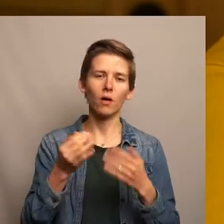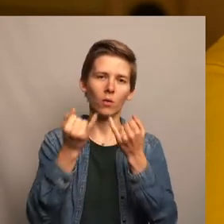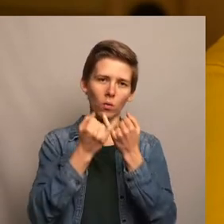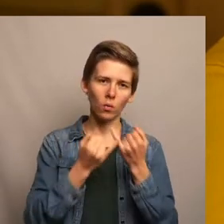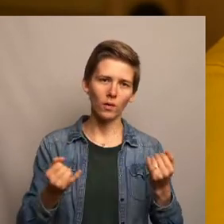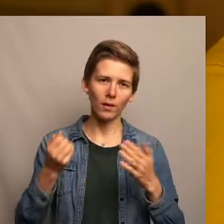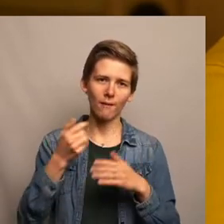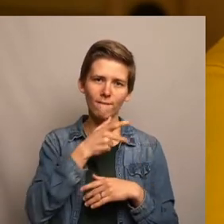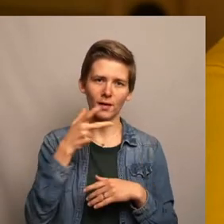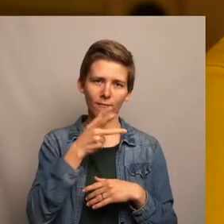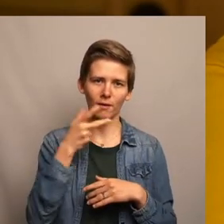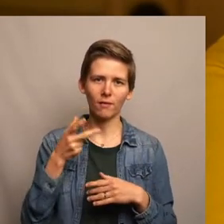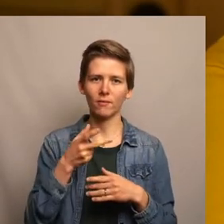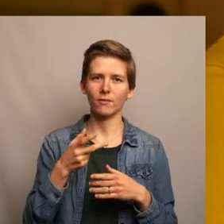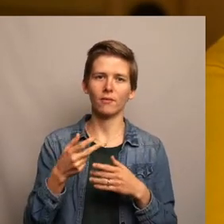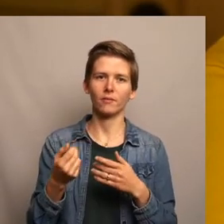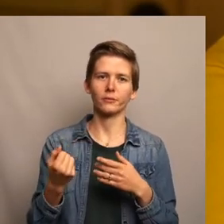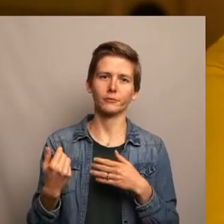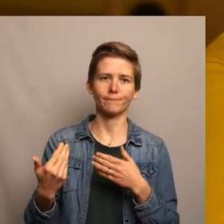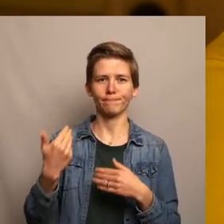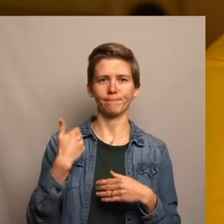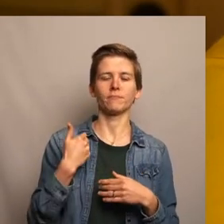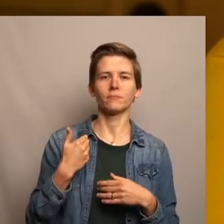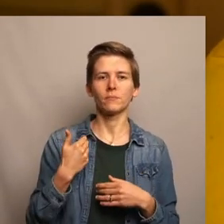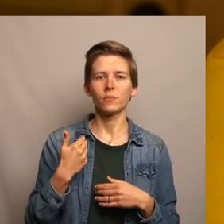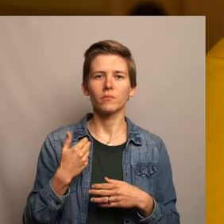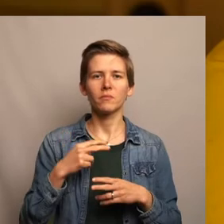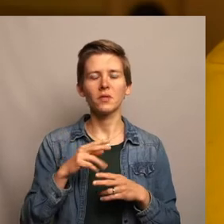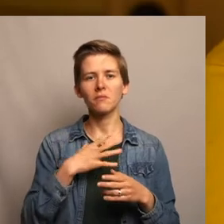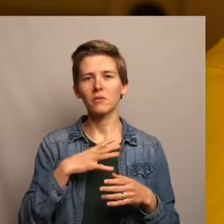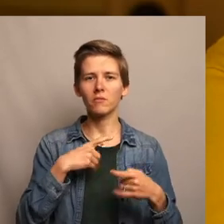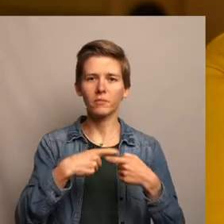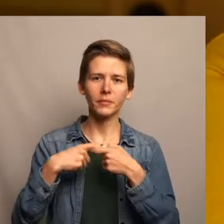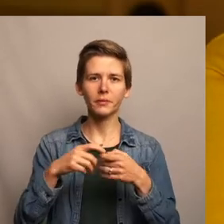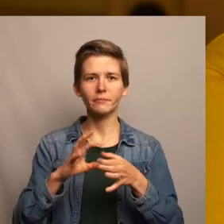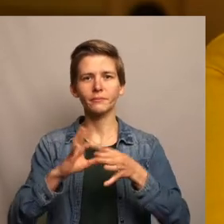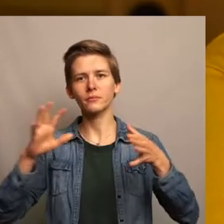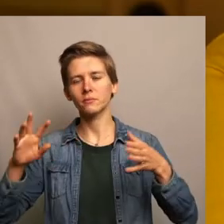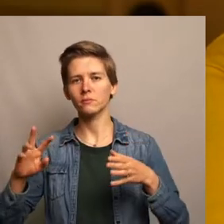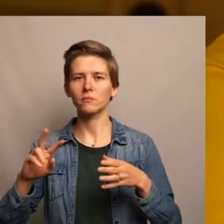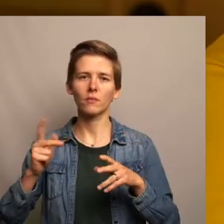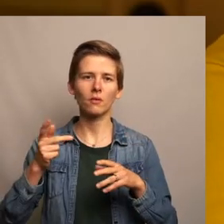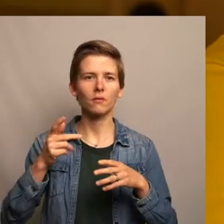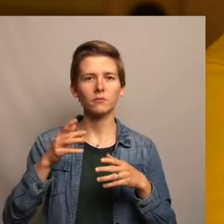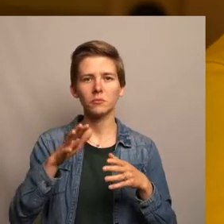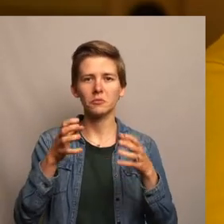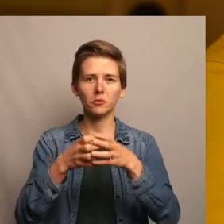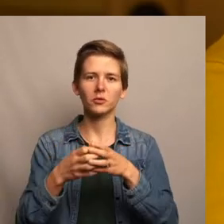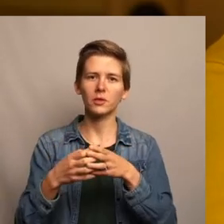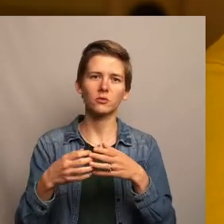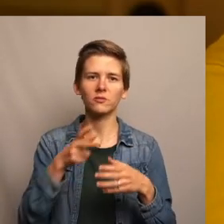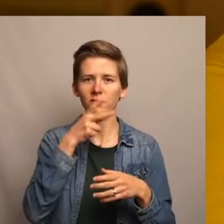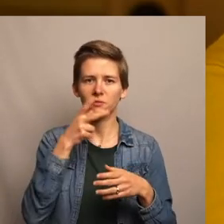community or their family, and they need to detach from their family and community. So our project is not